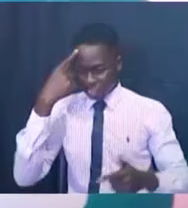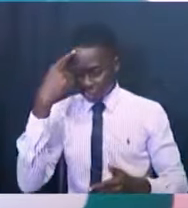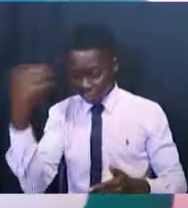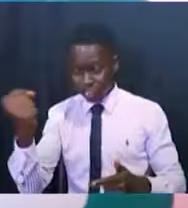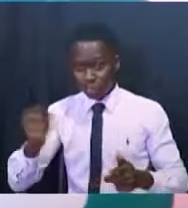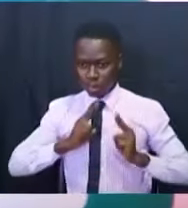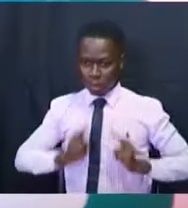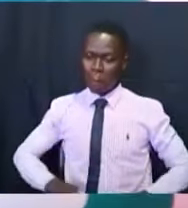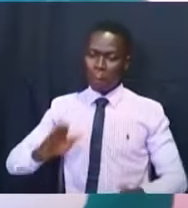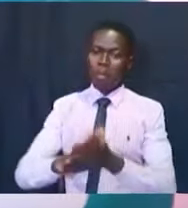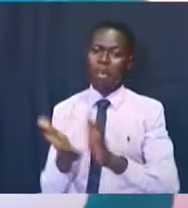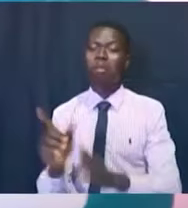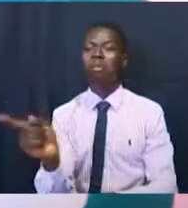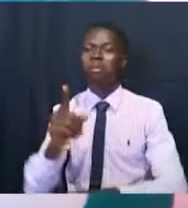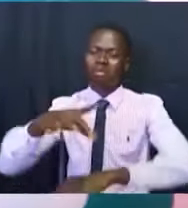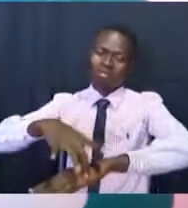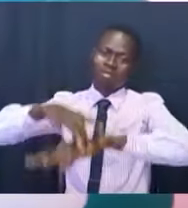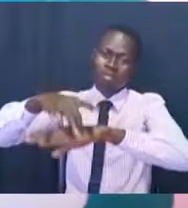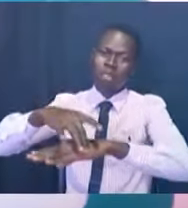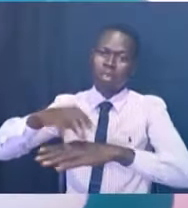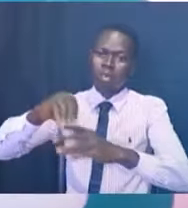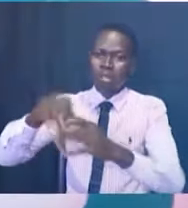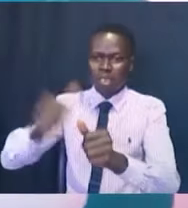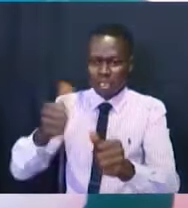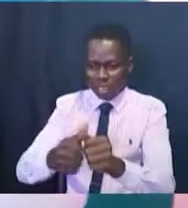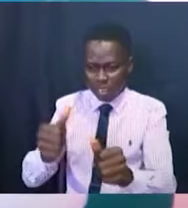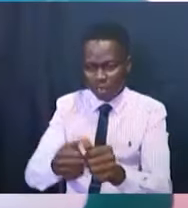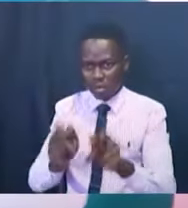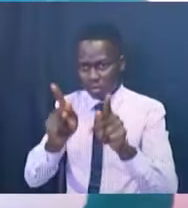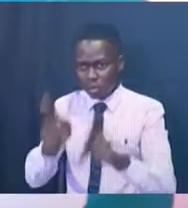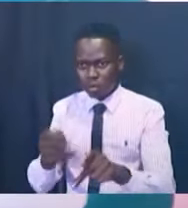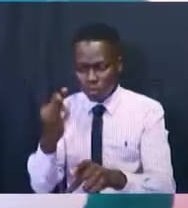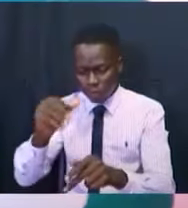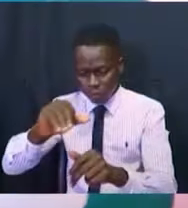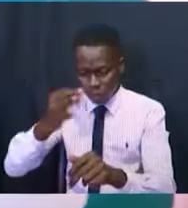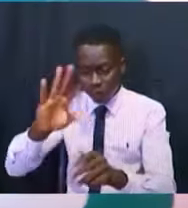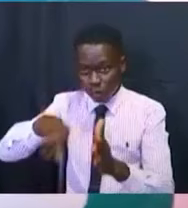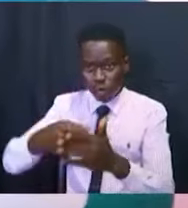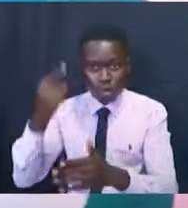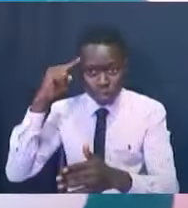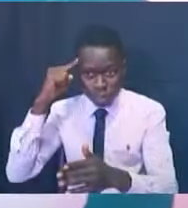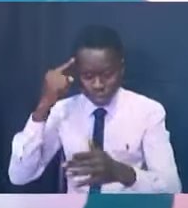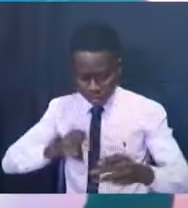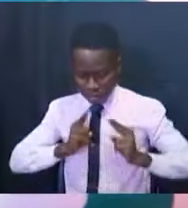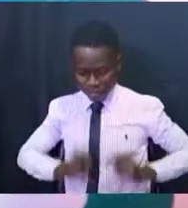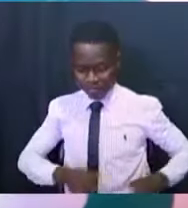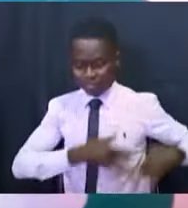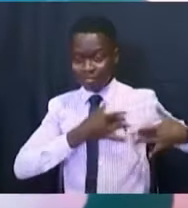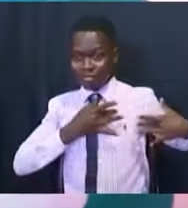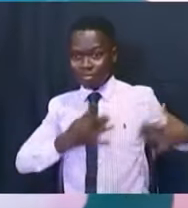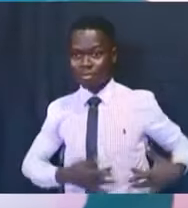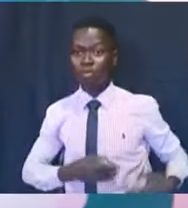has become on earth, and that every inclination of the thoughts of the human heart was